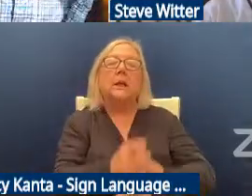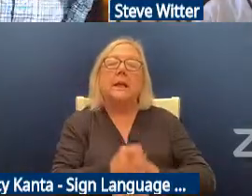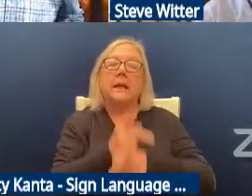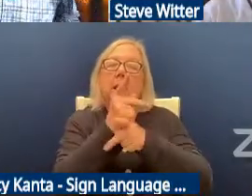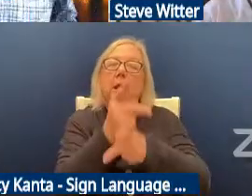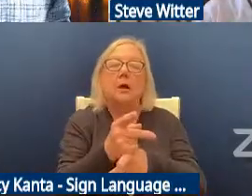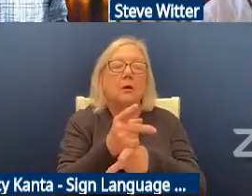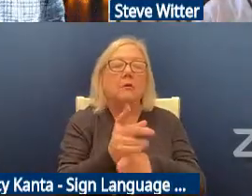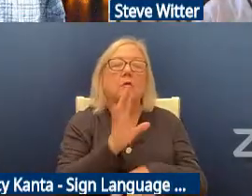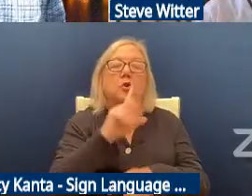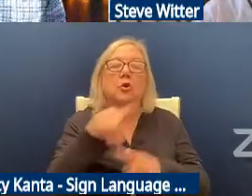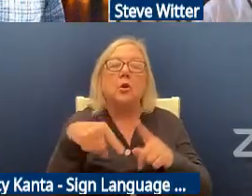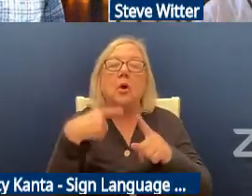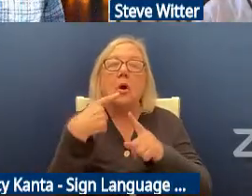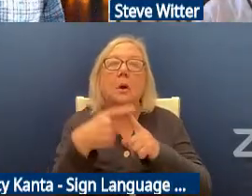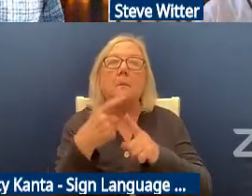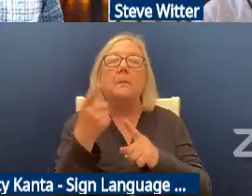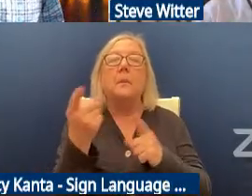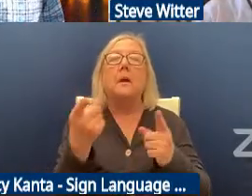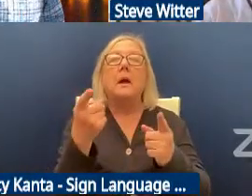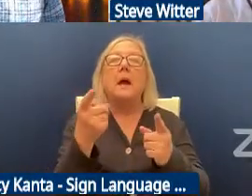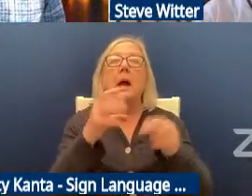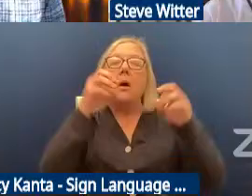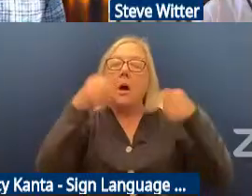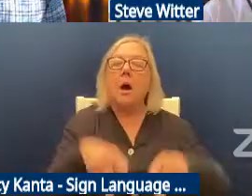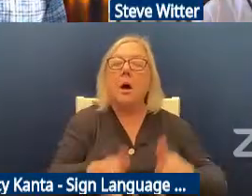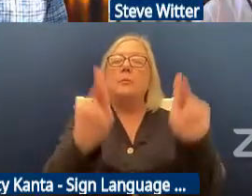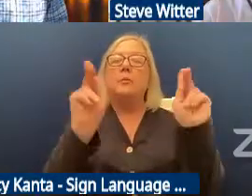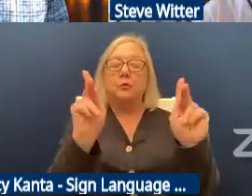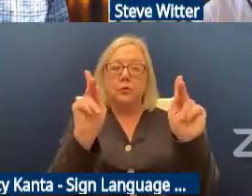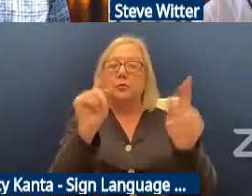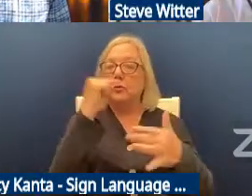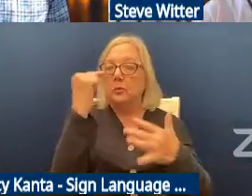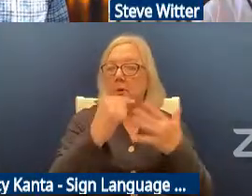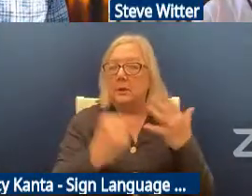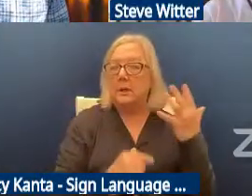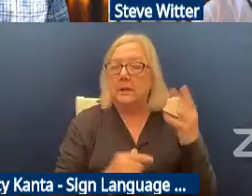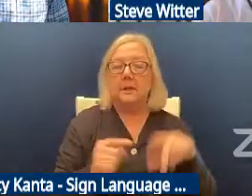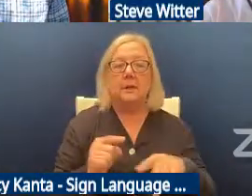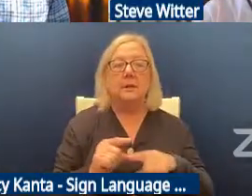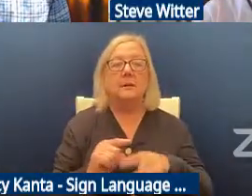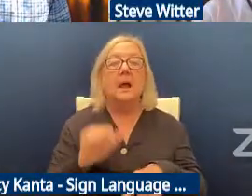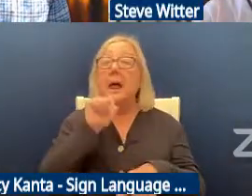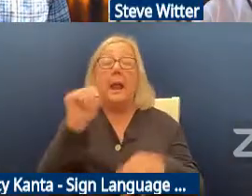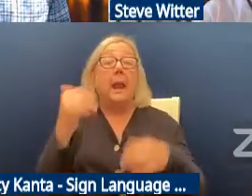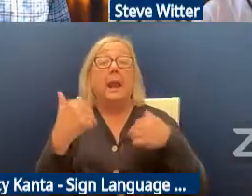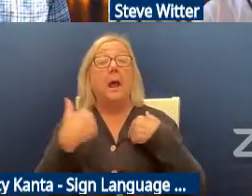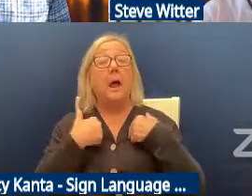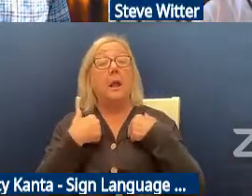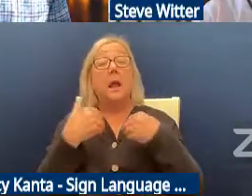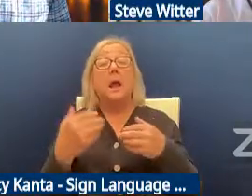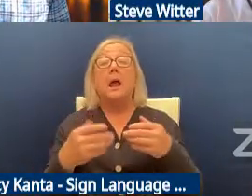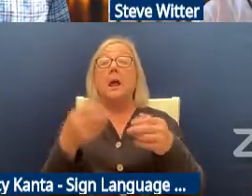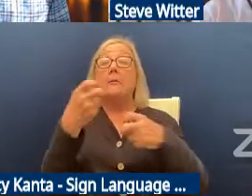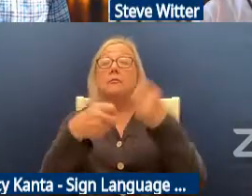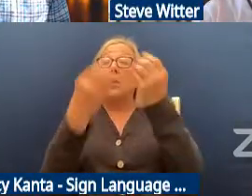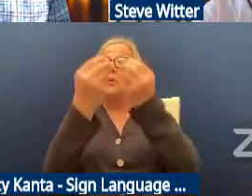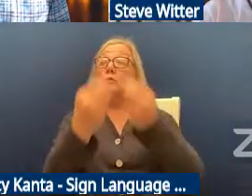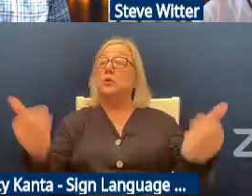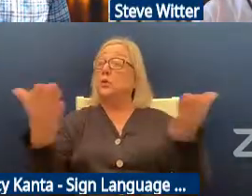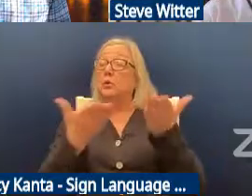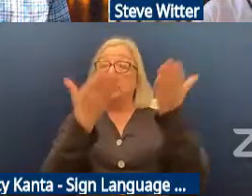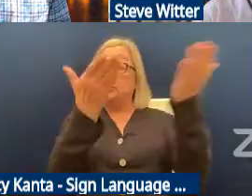are the opportunities, but they didn't have necessarily proposed solutions. They were just saying, for